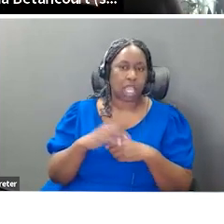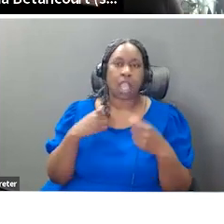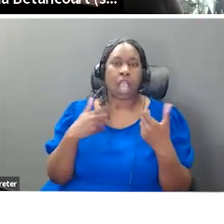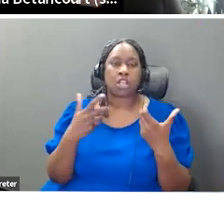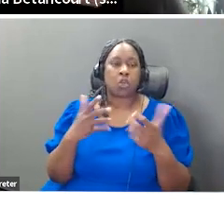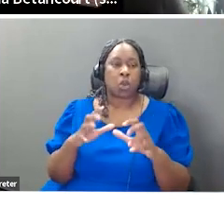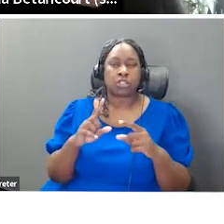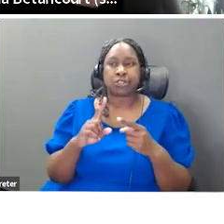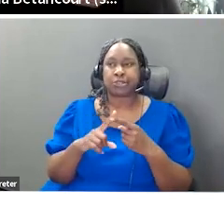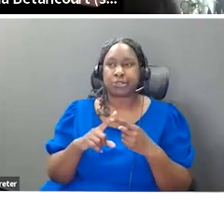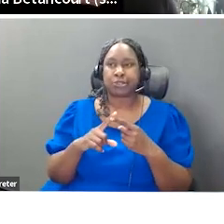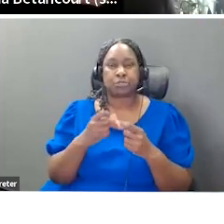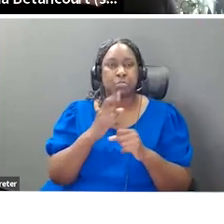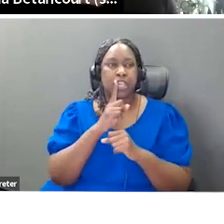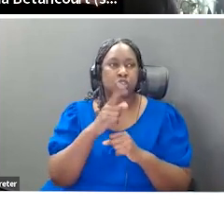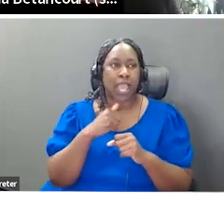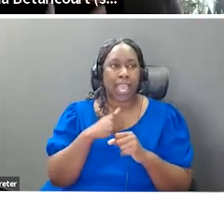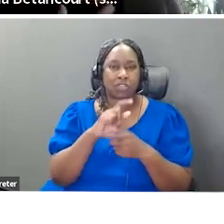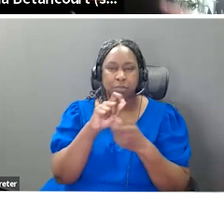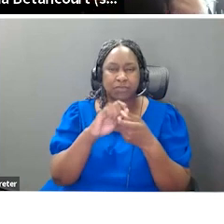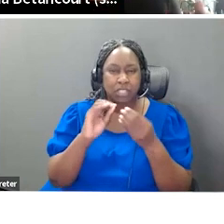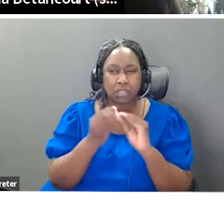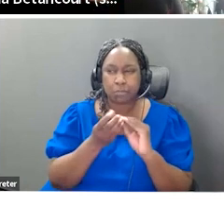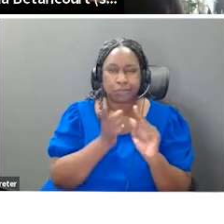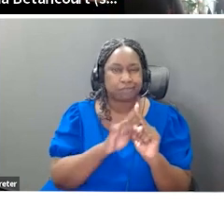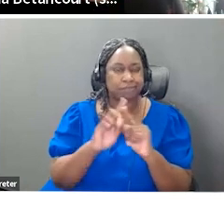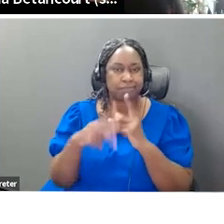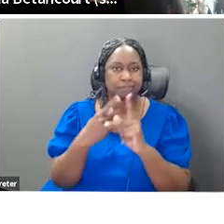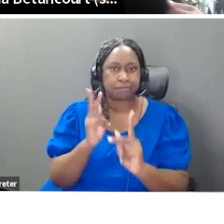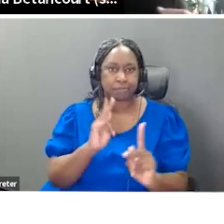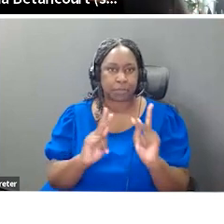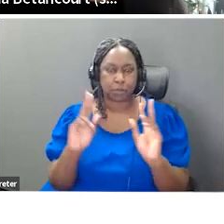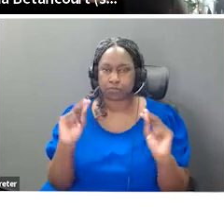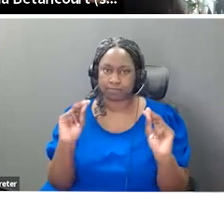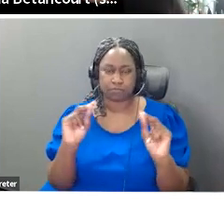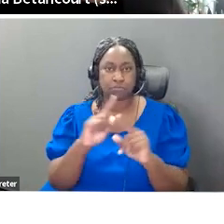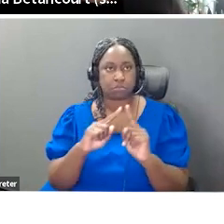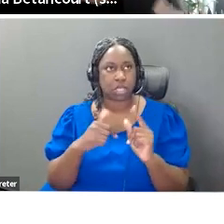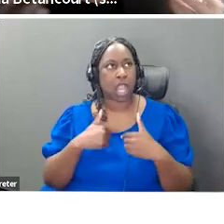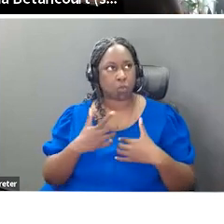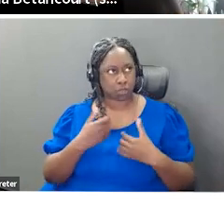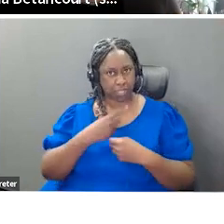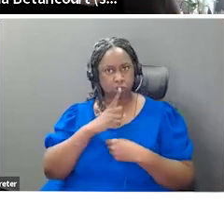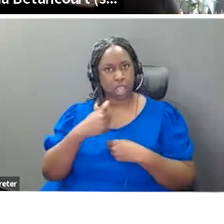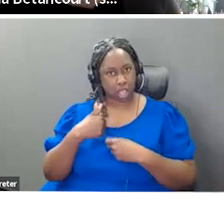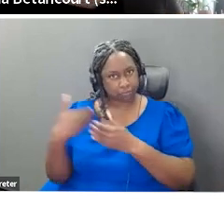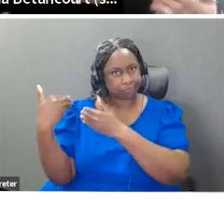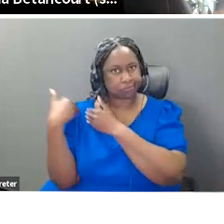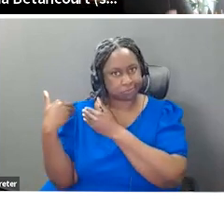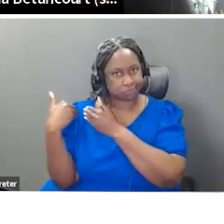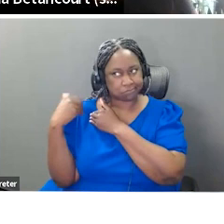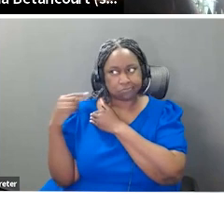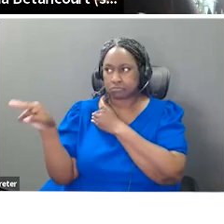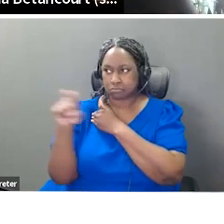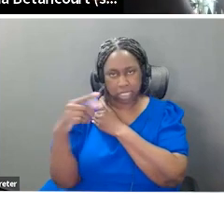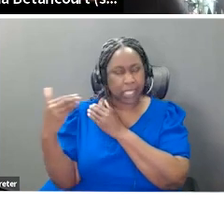quota of featuring every different type of person, but this is really more to hold myself accountable and each other accountable to